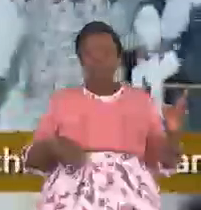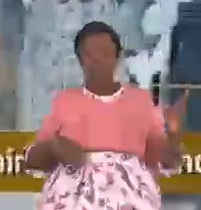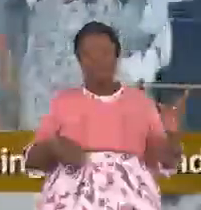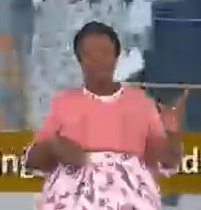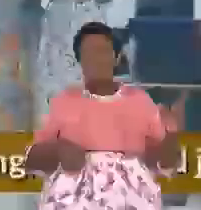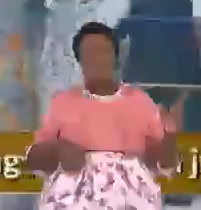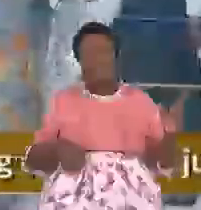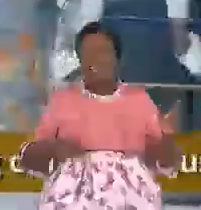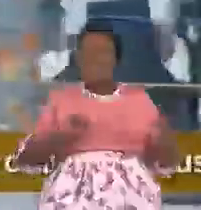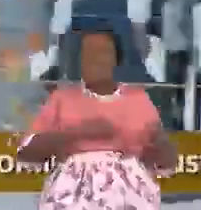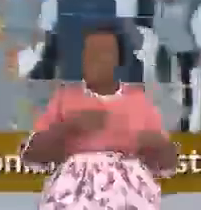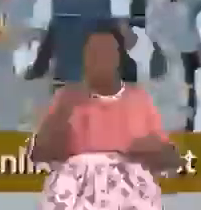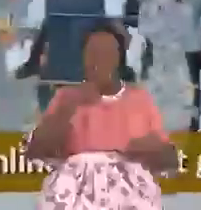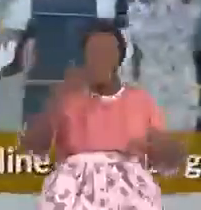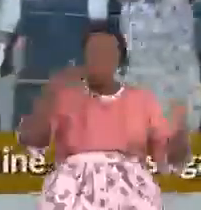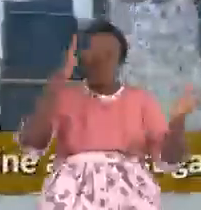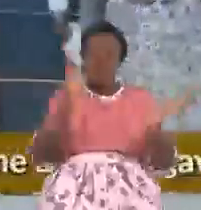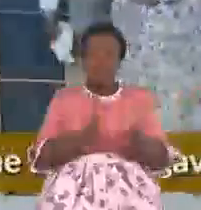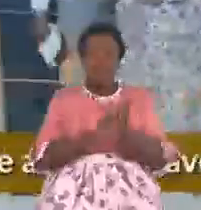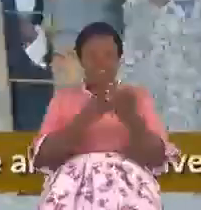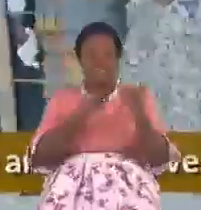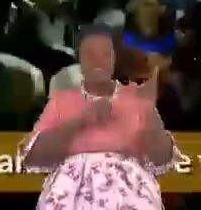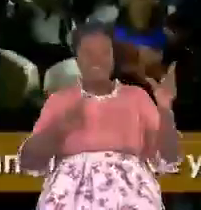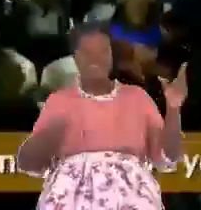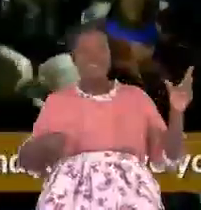i said praise the lord